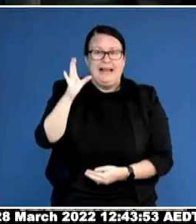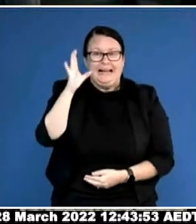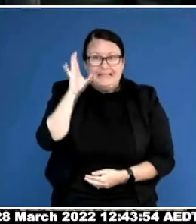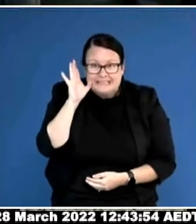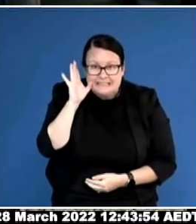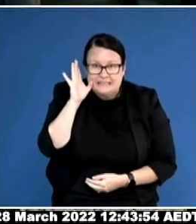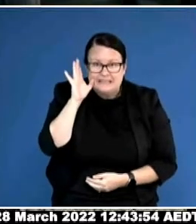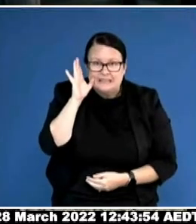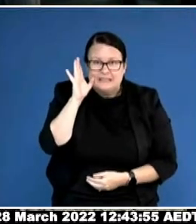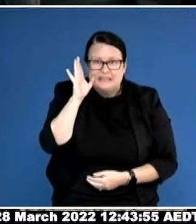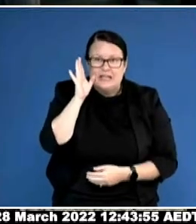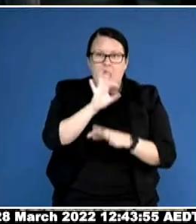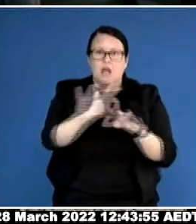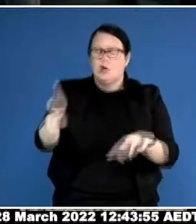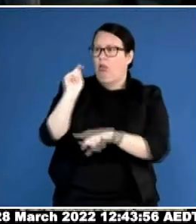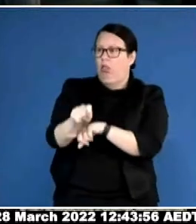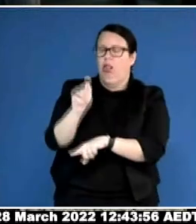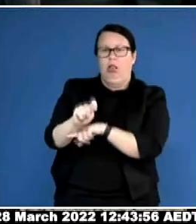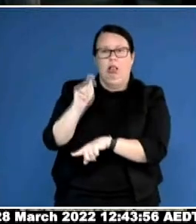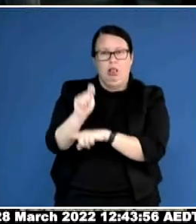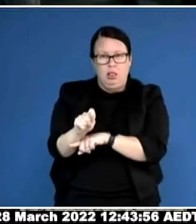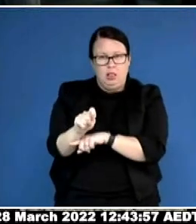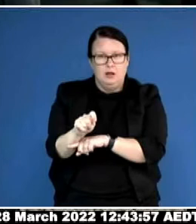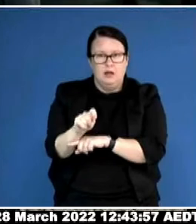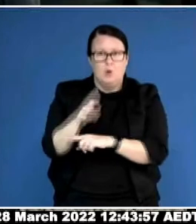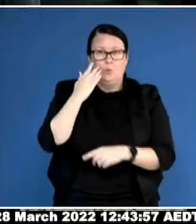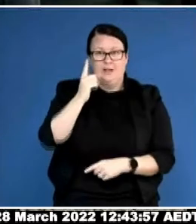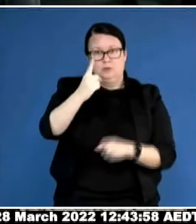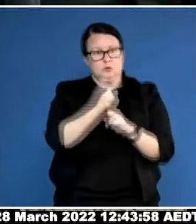and not dismissing reports of violence